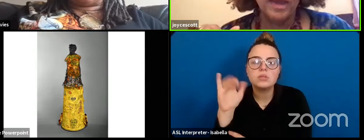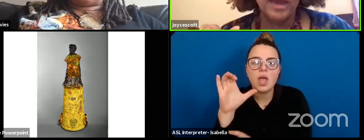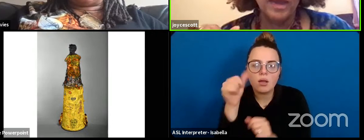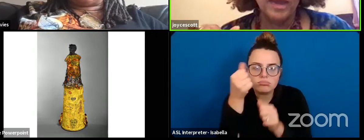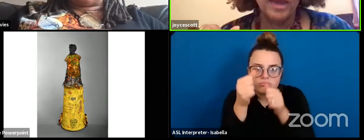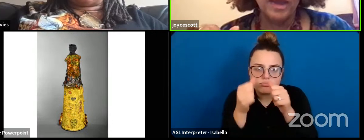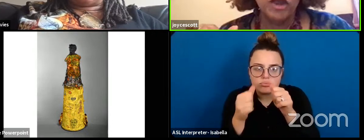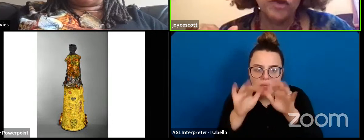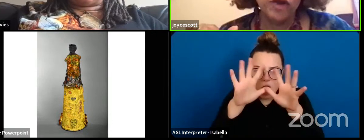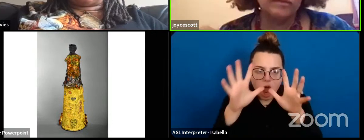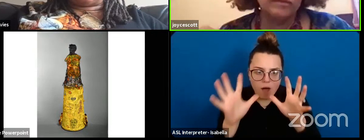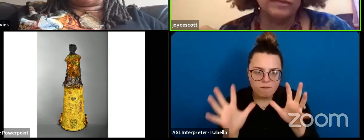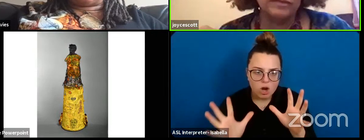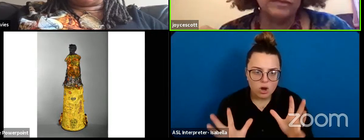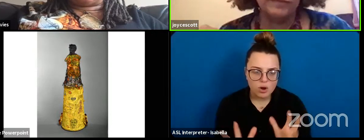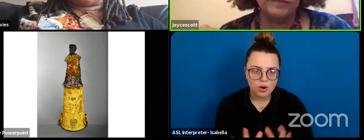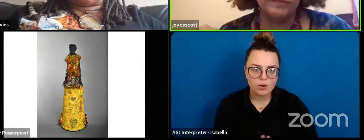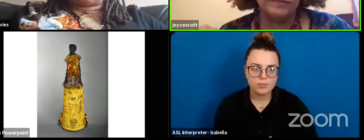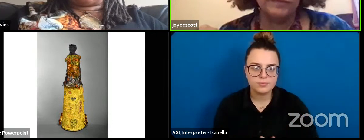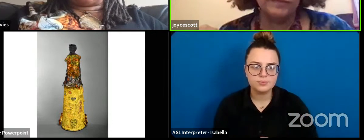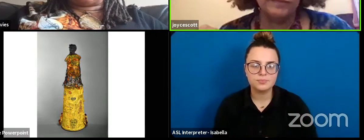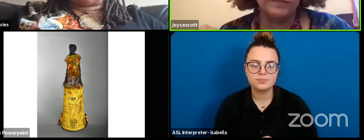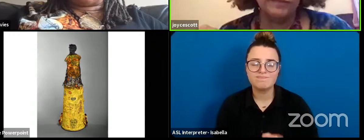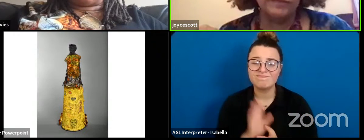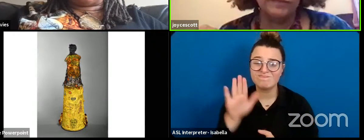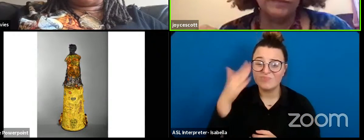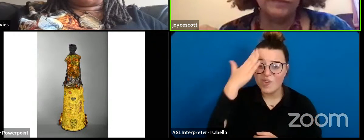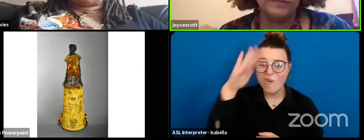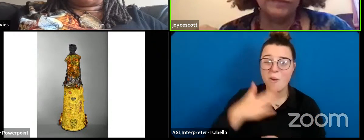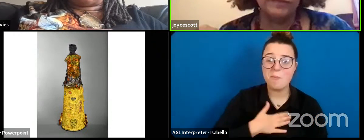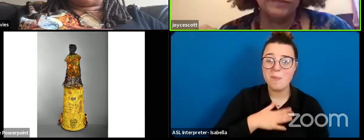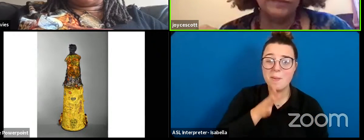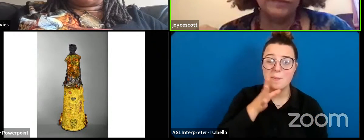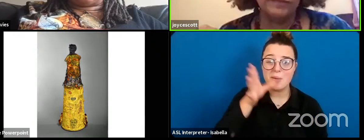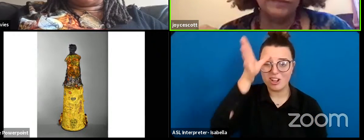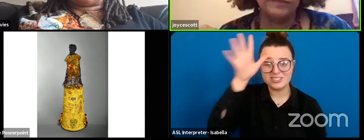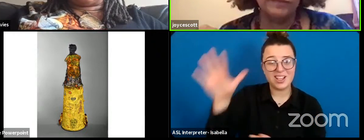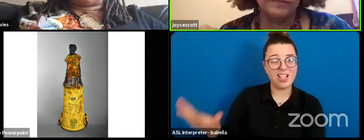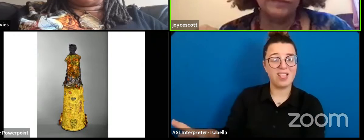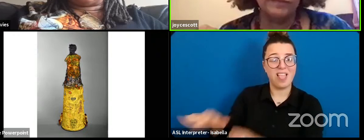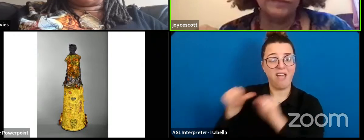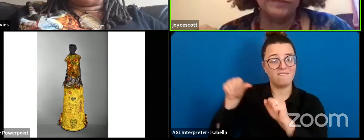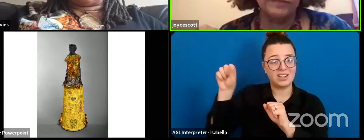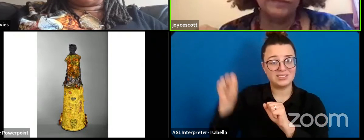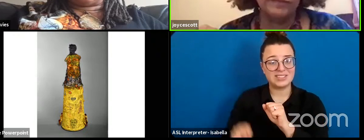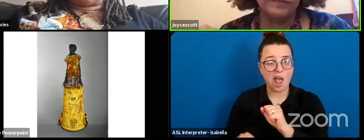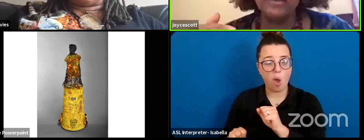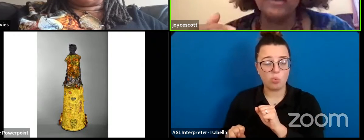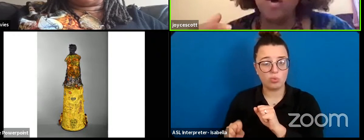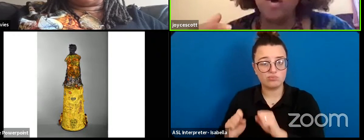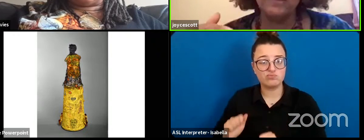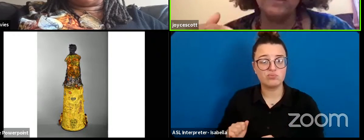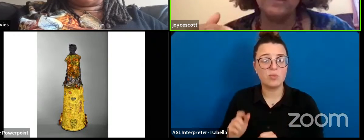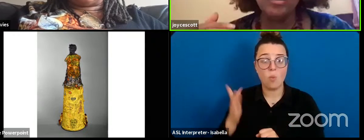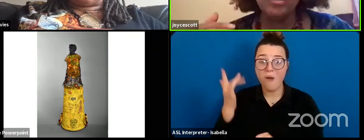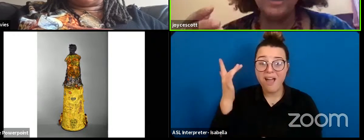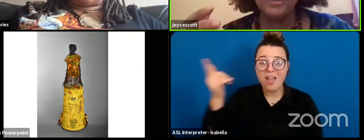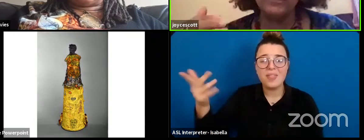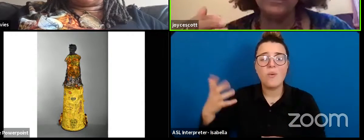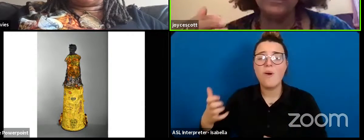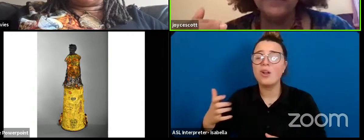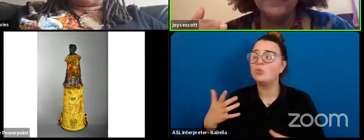You know, my parents left the South during the Great Migration because they just wanted to walk